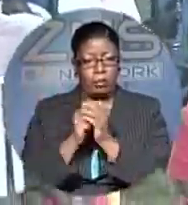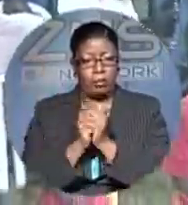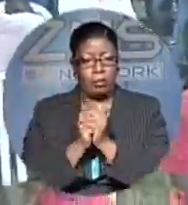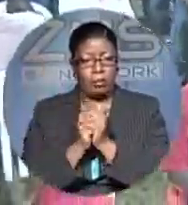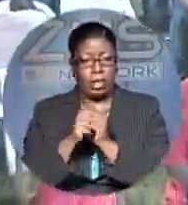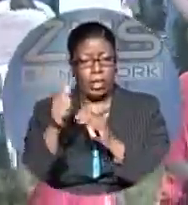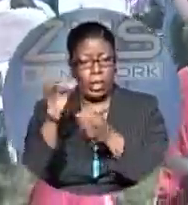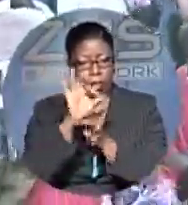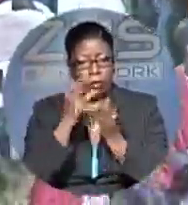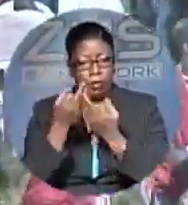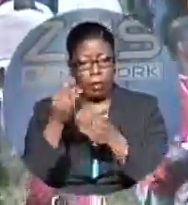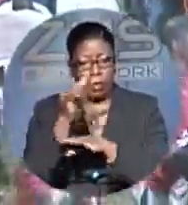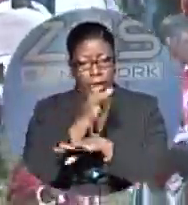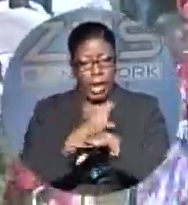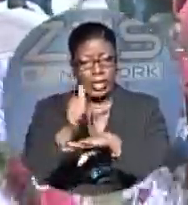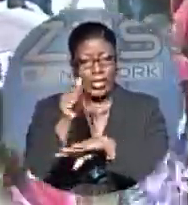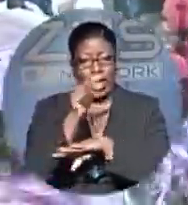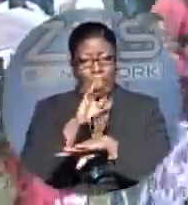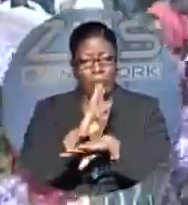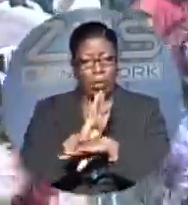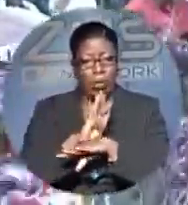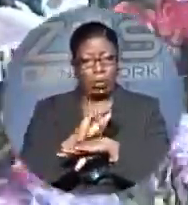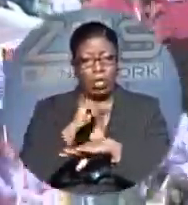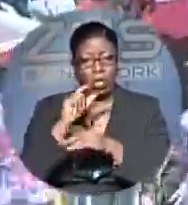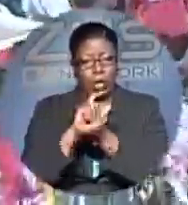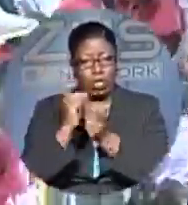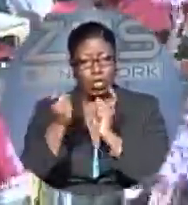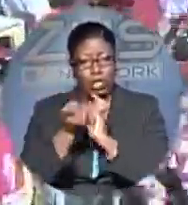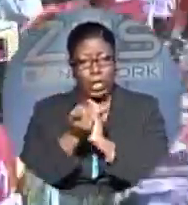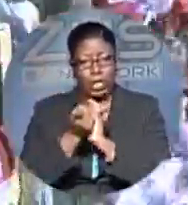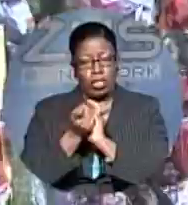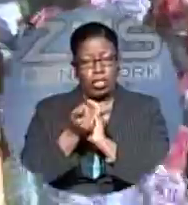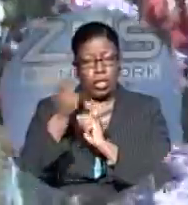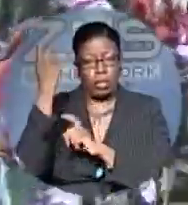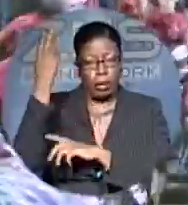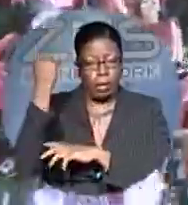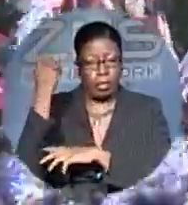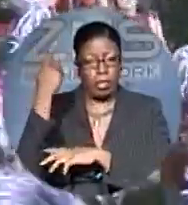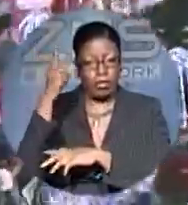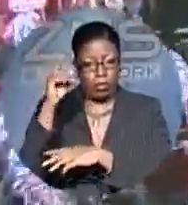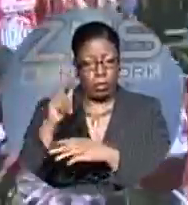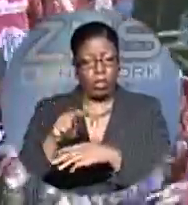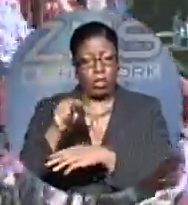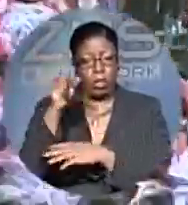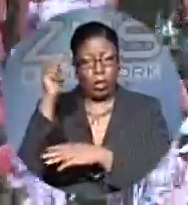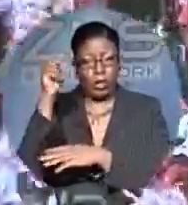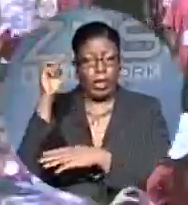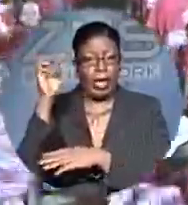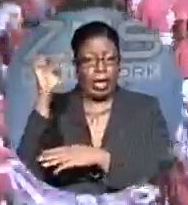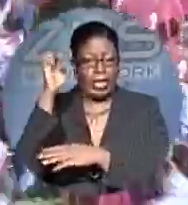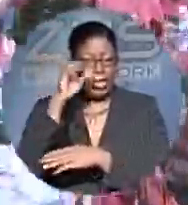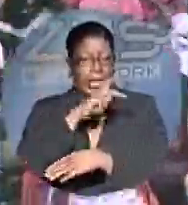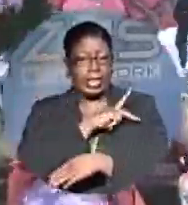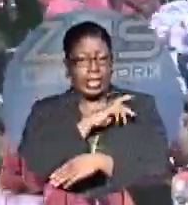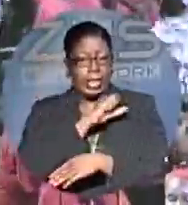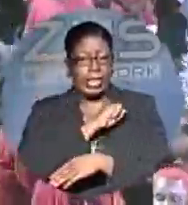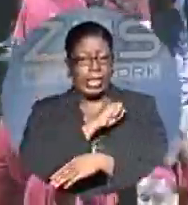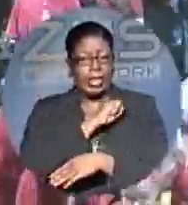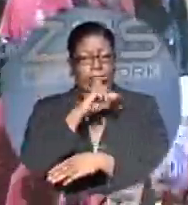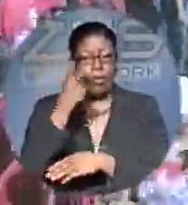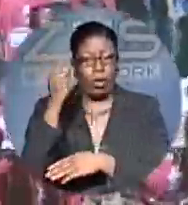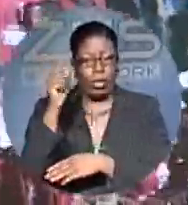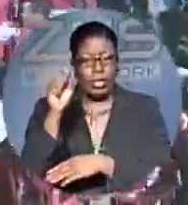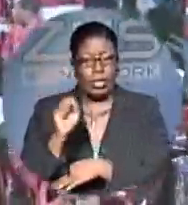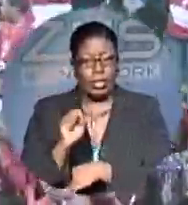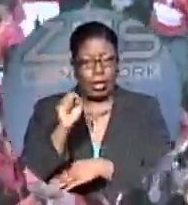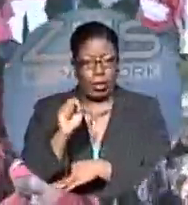the other family islands, Abaco remains unchanged with the Prime Minister for the North and Edison Key in the South. While Ron Bosfield will run in Mangrove Key in